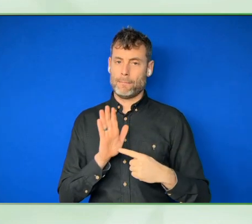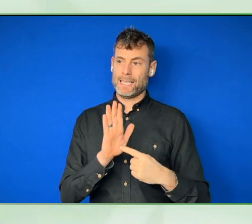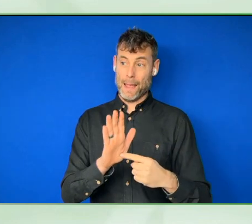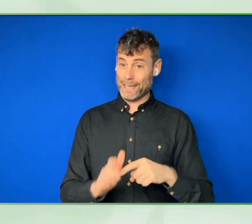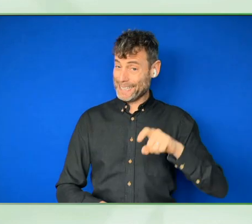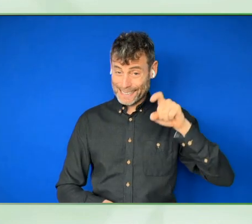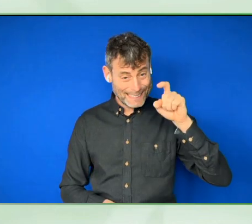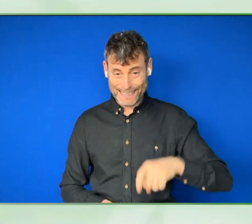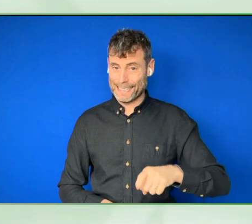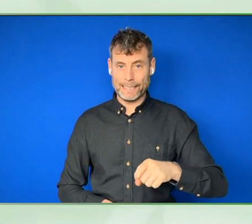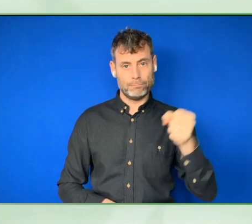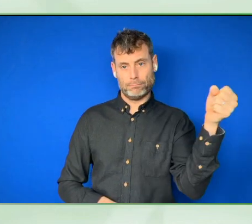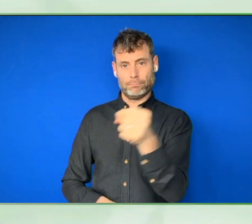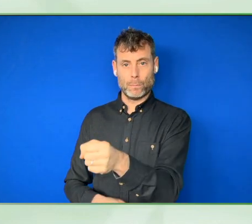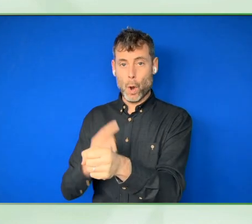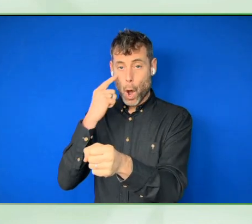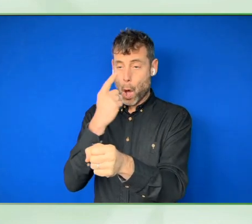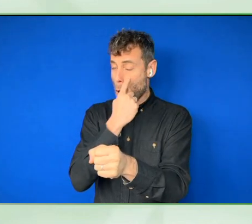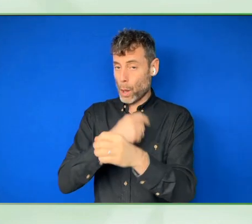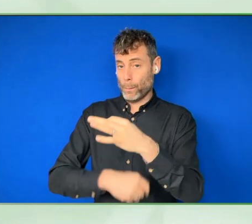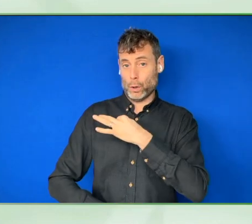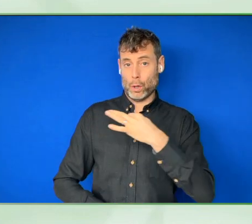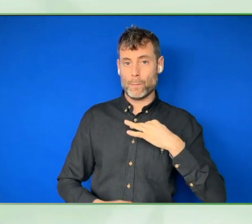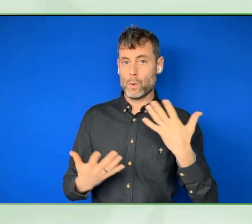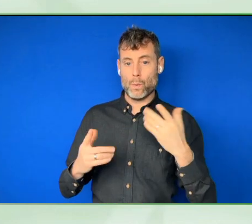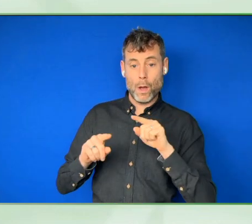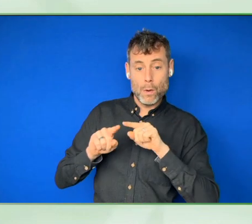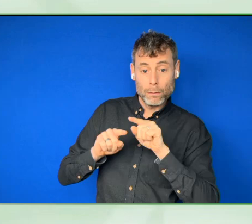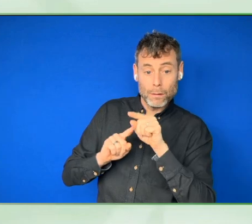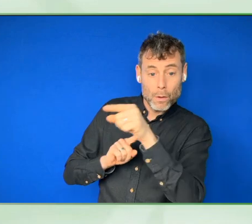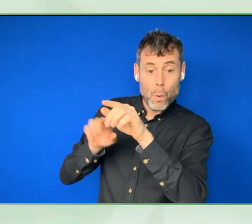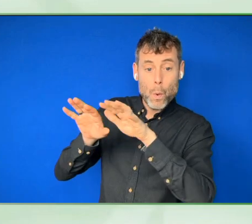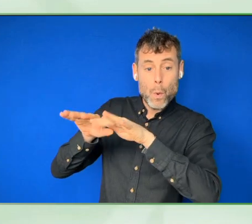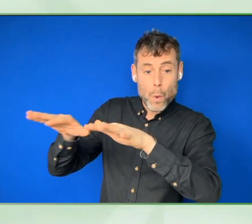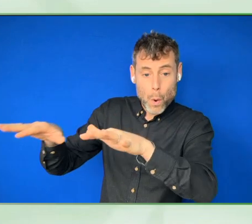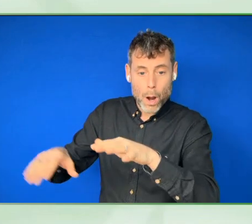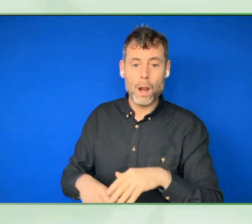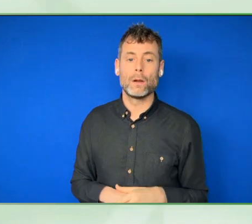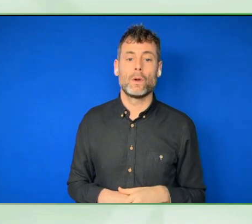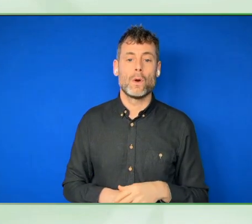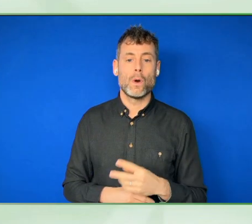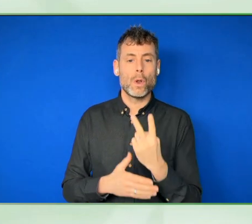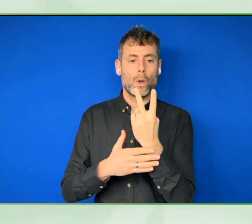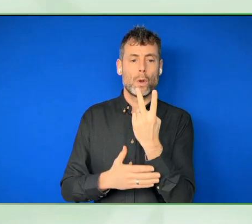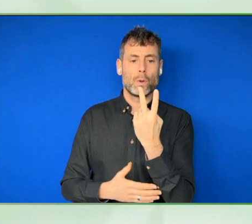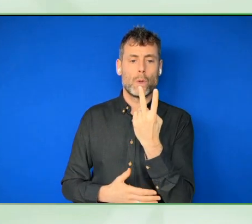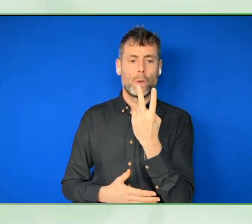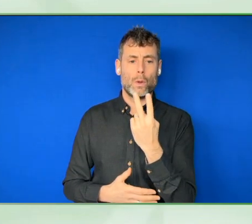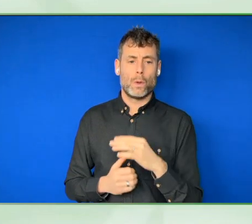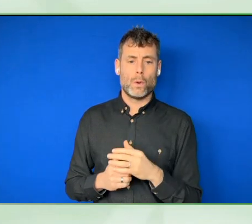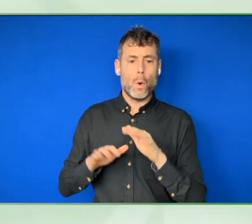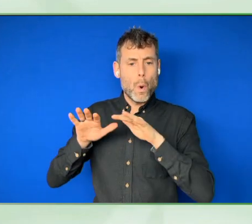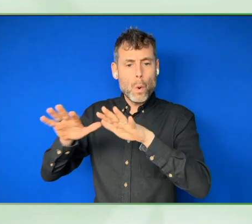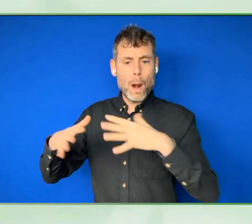peak technology one day for ophthalmology and similar techniques for other disciplines of